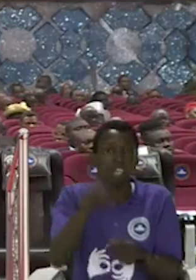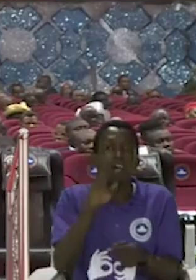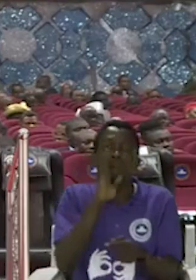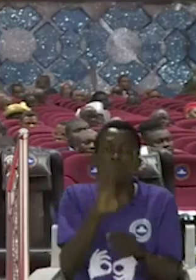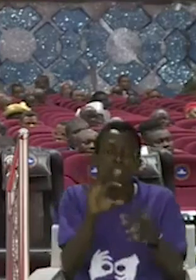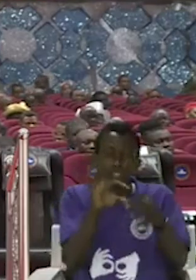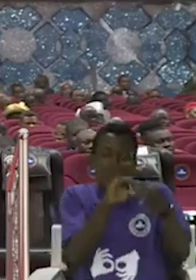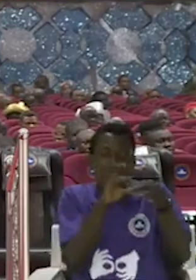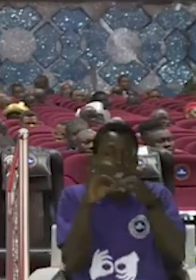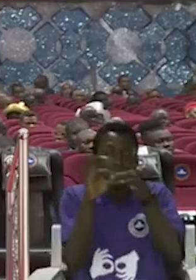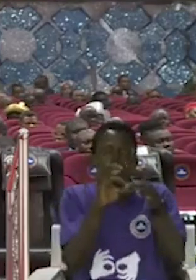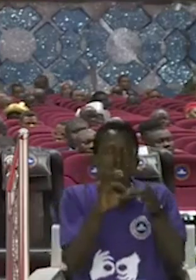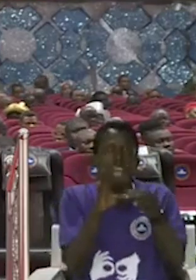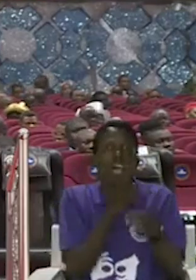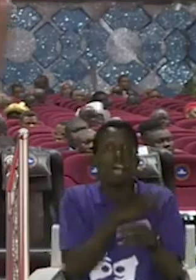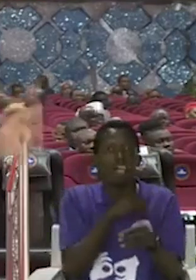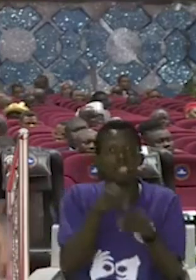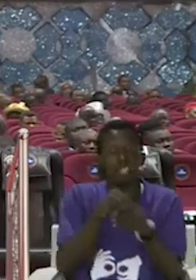And then our prayer